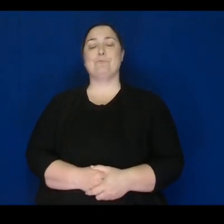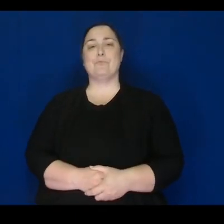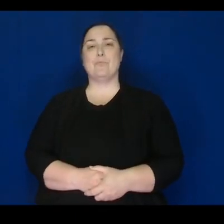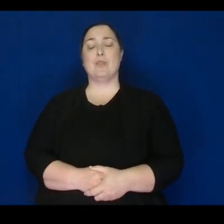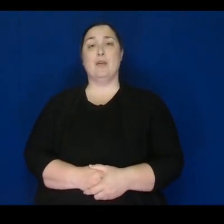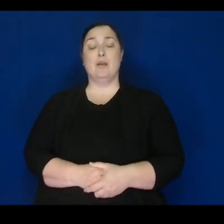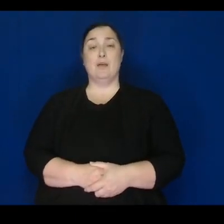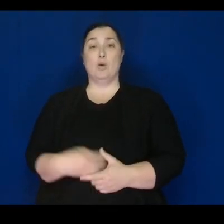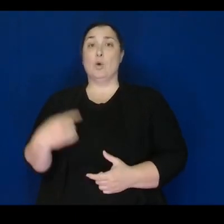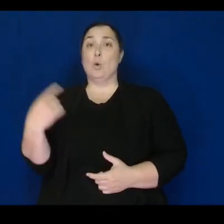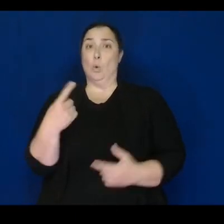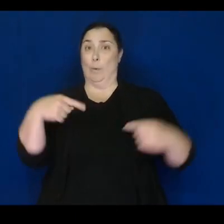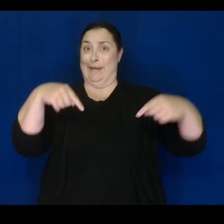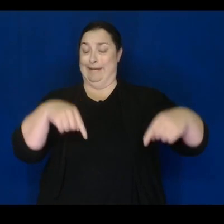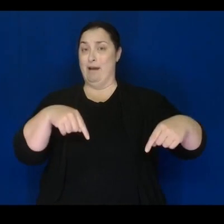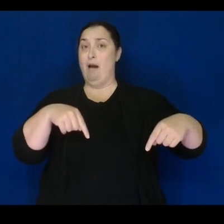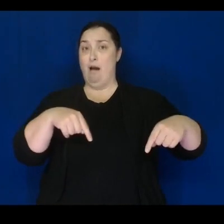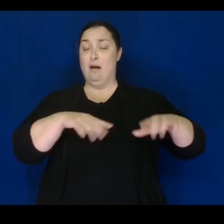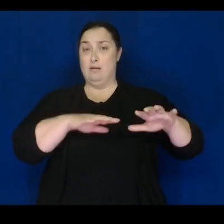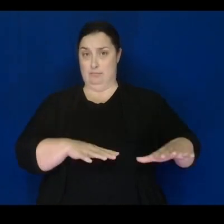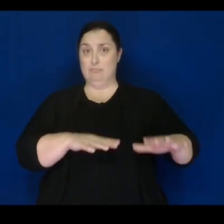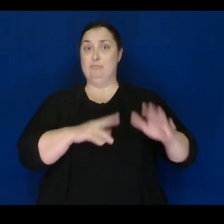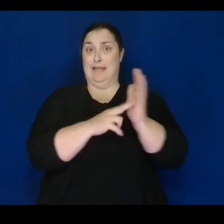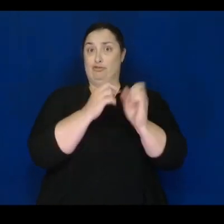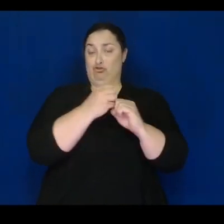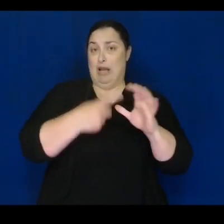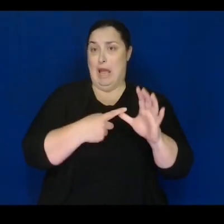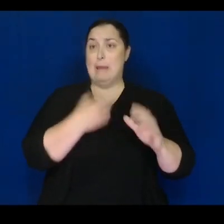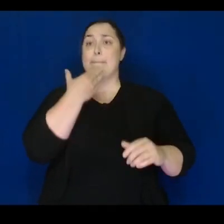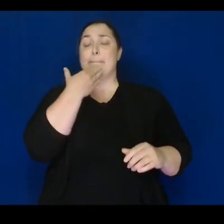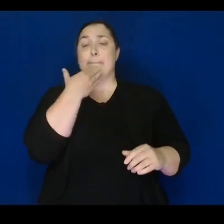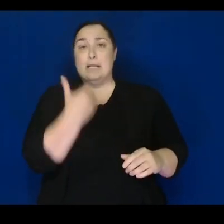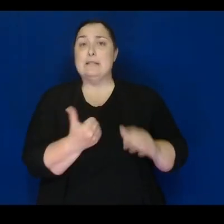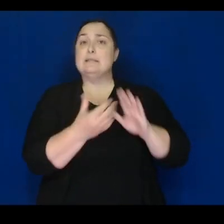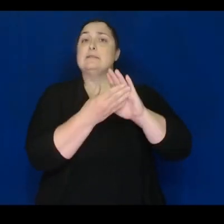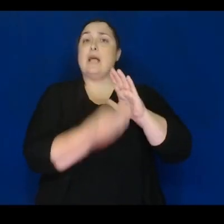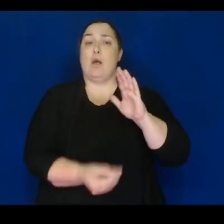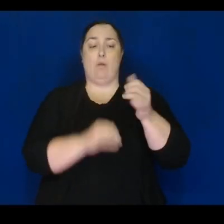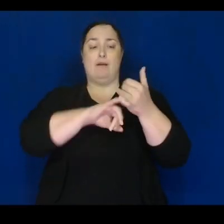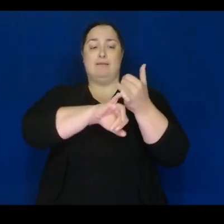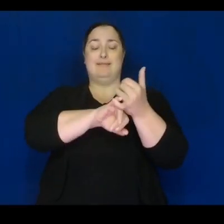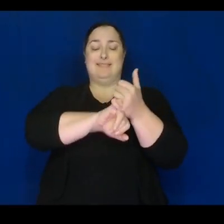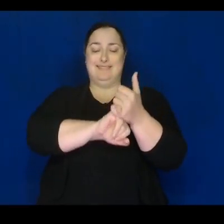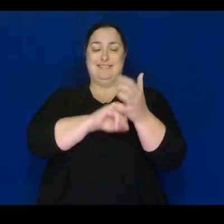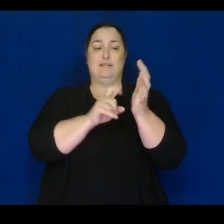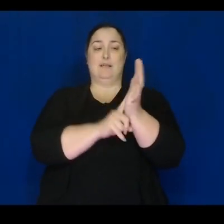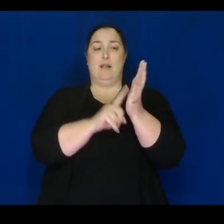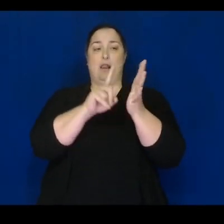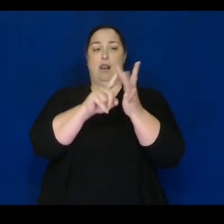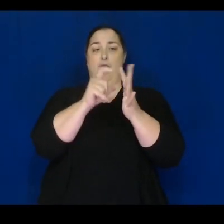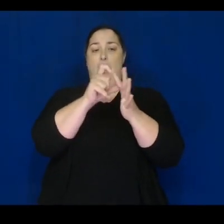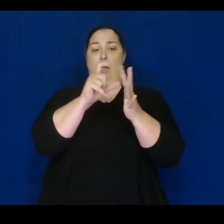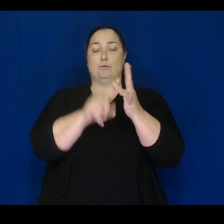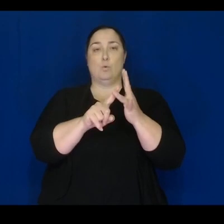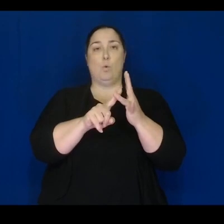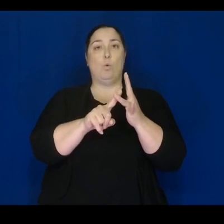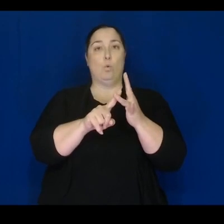For those of you on site at the National Gallery, please download Slido,